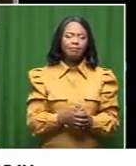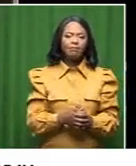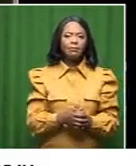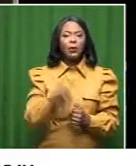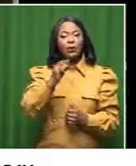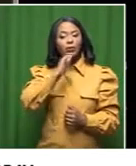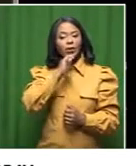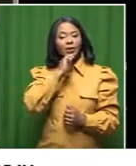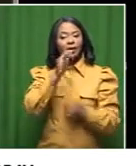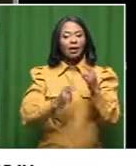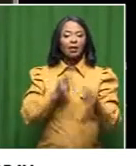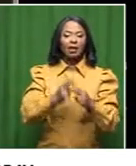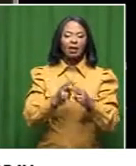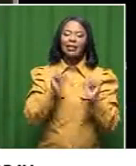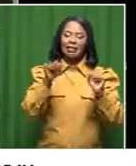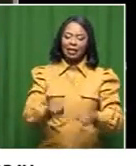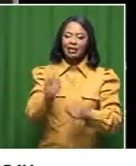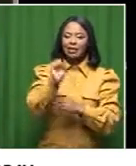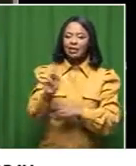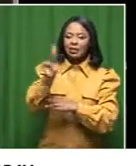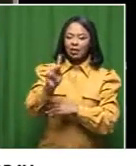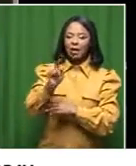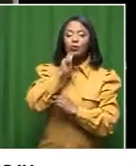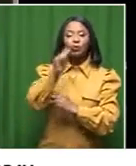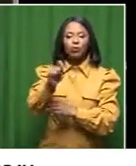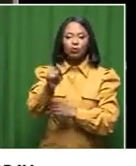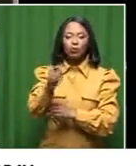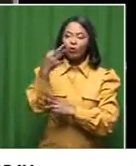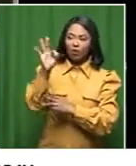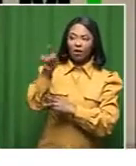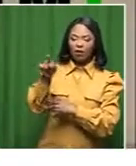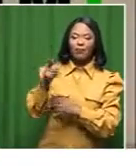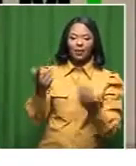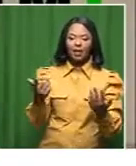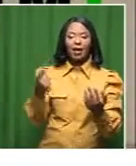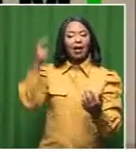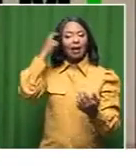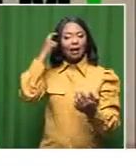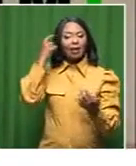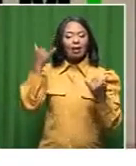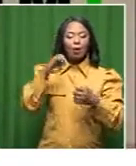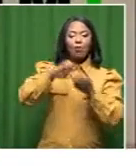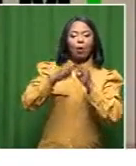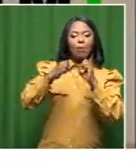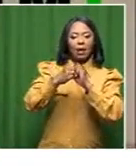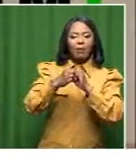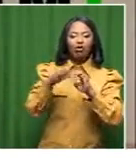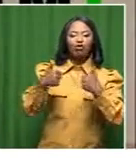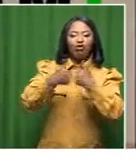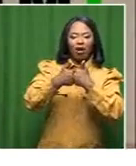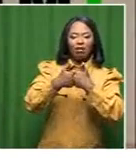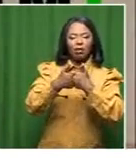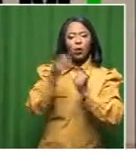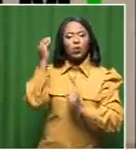Good morning once again, Sakina. Yeah, that's absolutely right. I think our problems, our challenges are actually